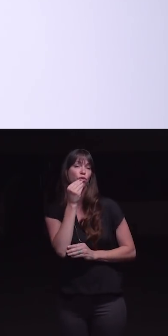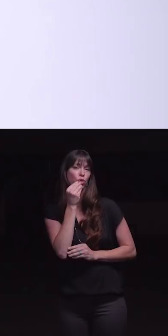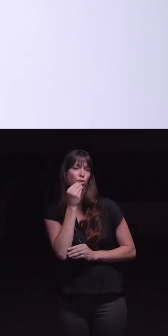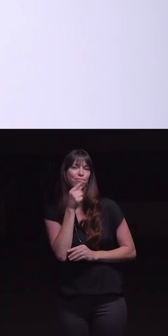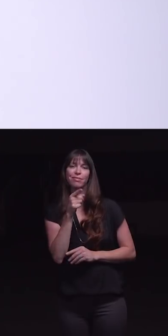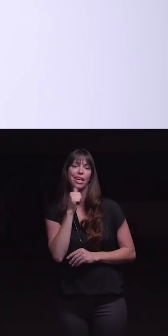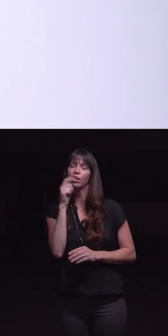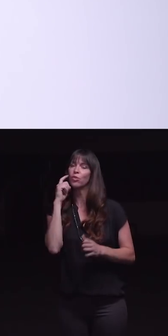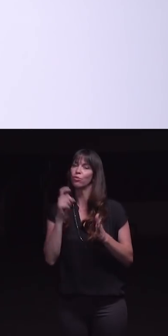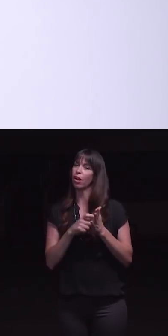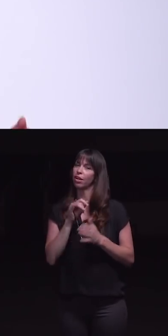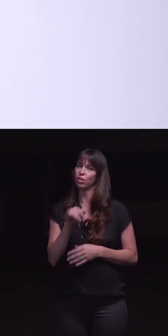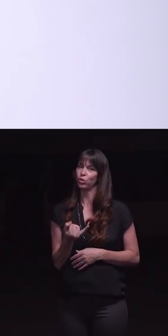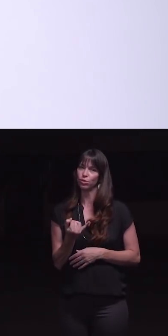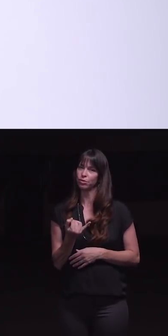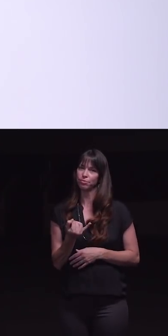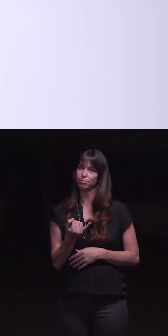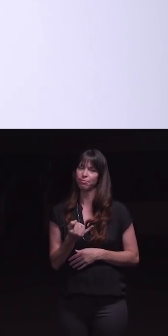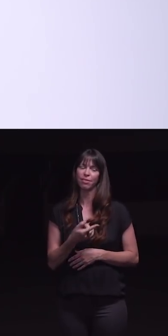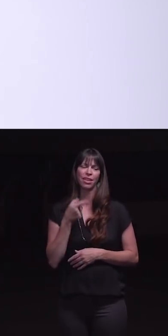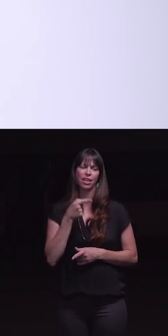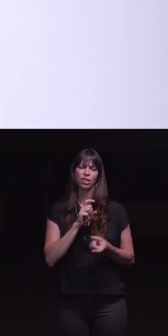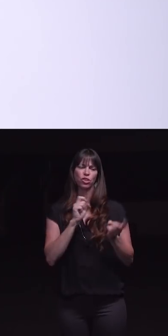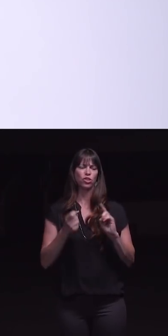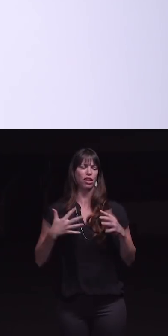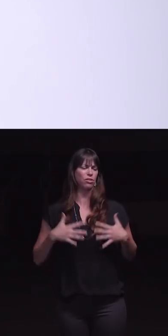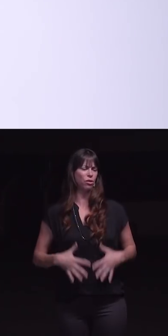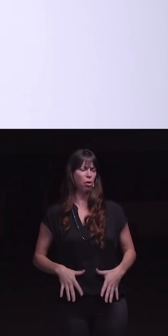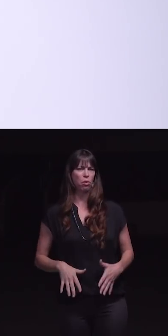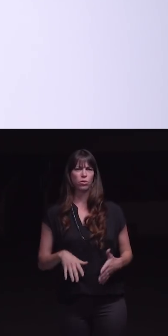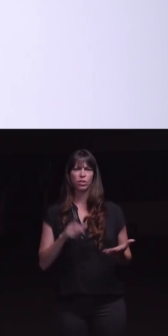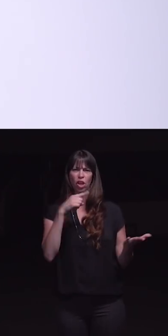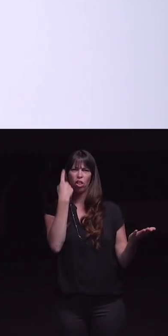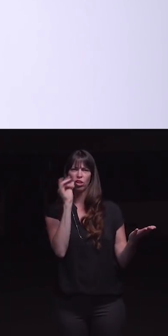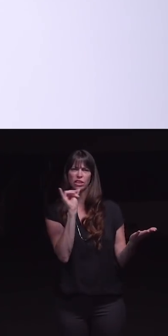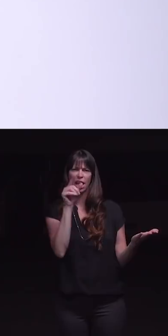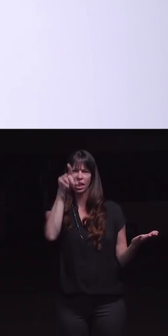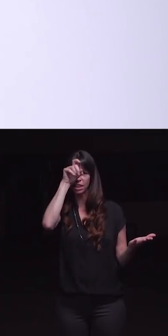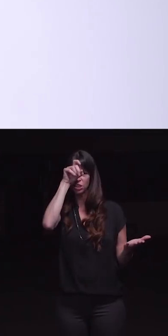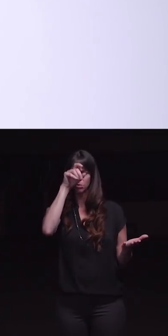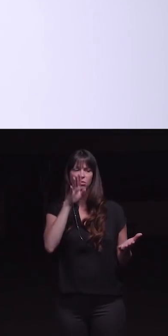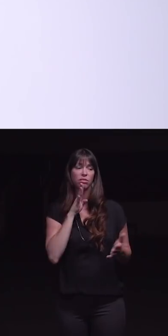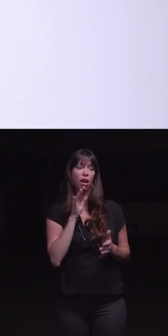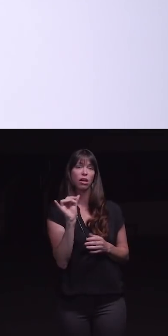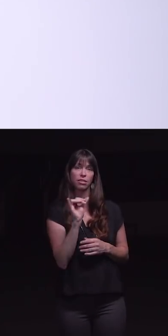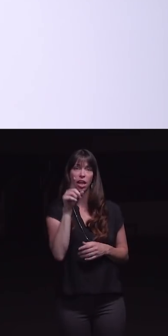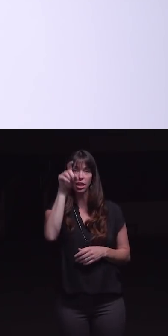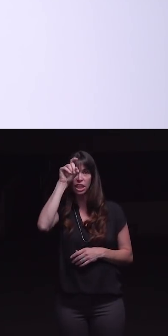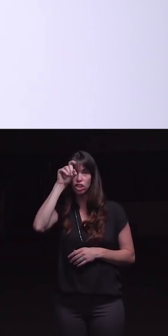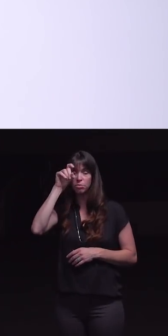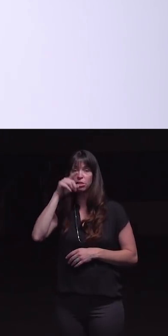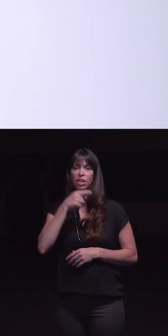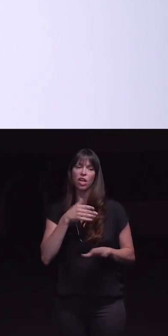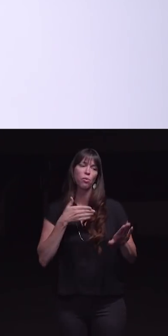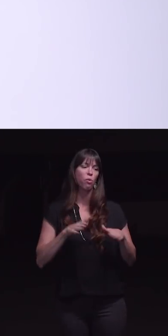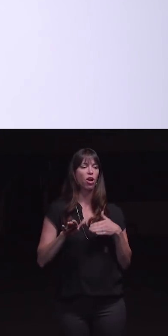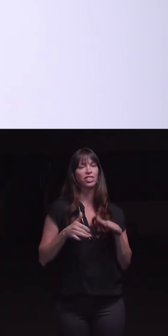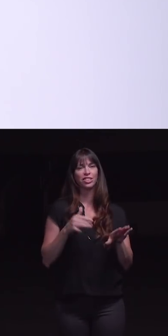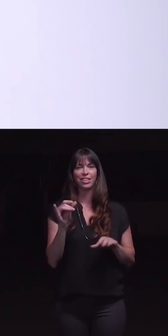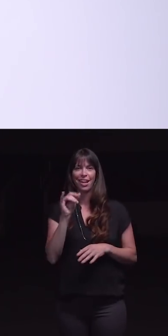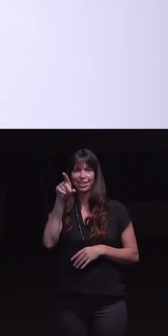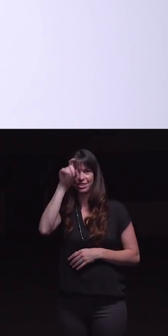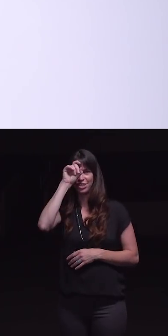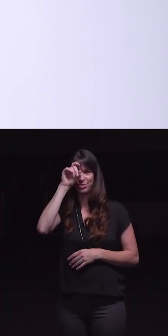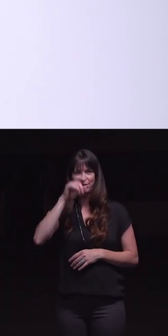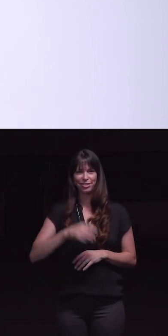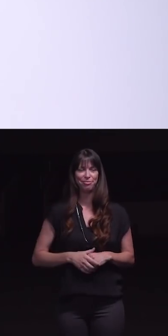recognizing Joseph. He's changed too much. He's wearing different clothes. He looks like an Egyptian. He talks like an Egyptian. He walks